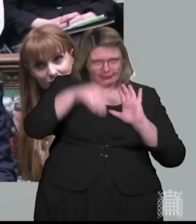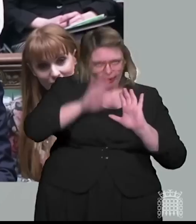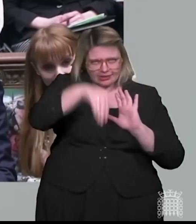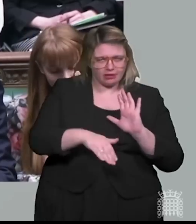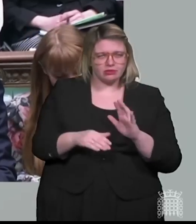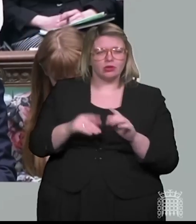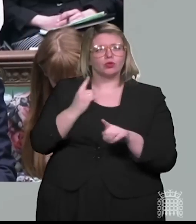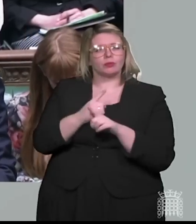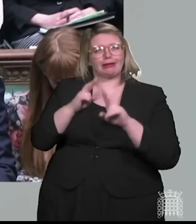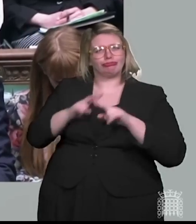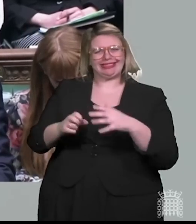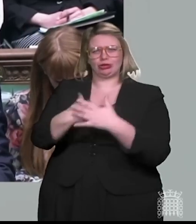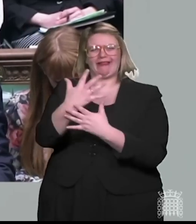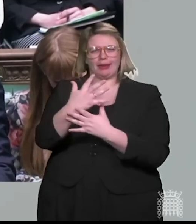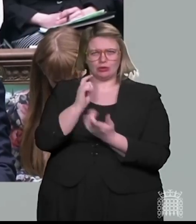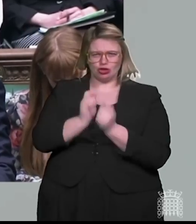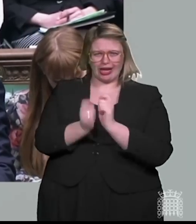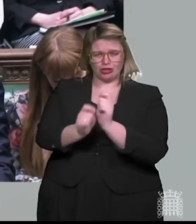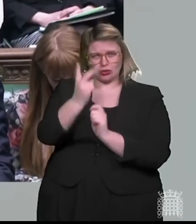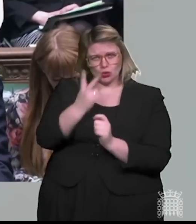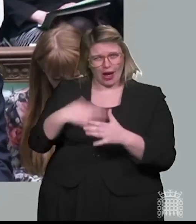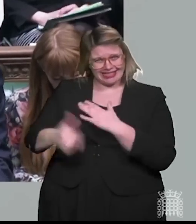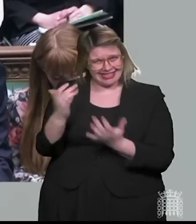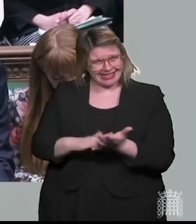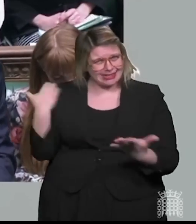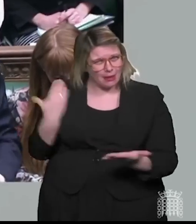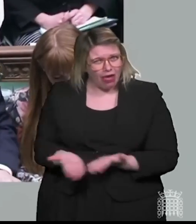tax credit regime doesn't get overhauled twice in 6 months.